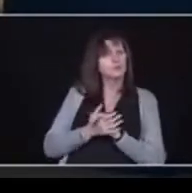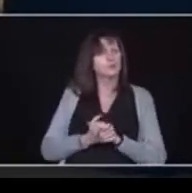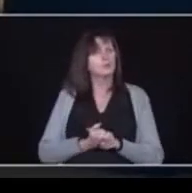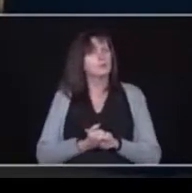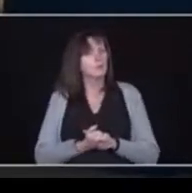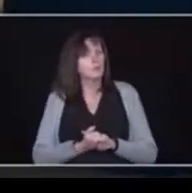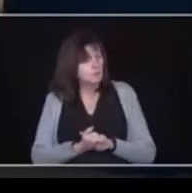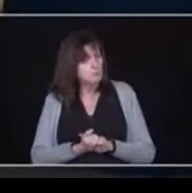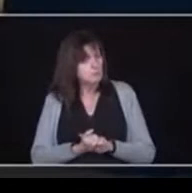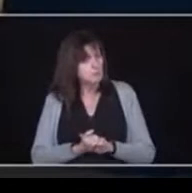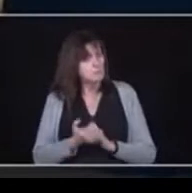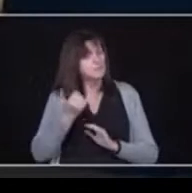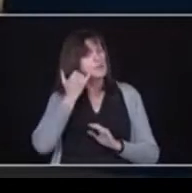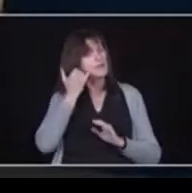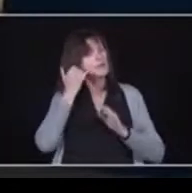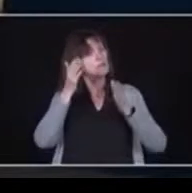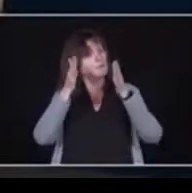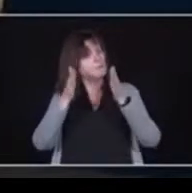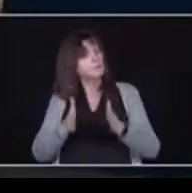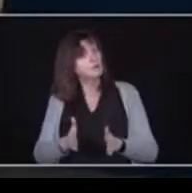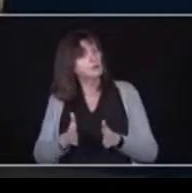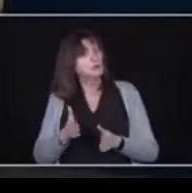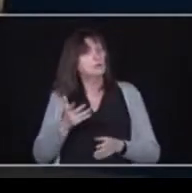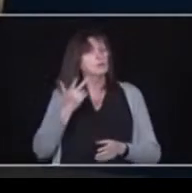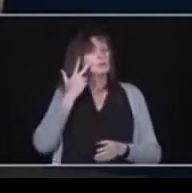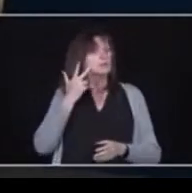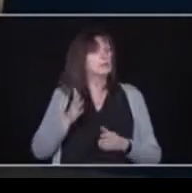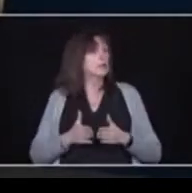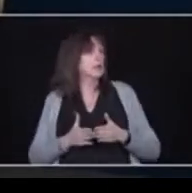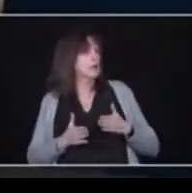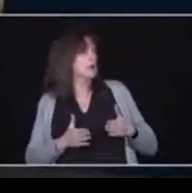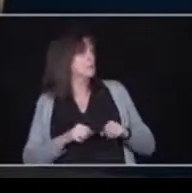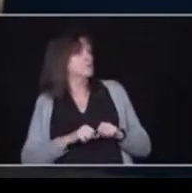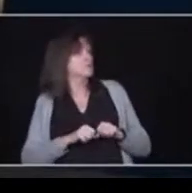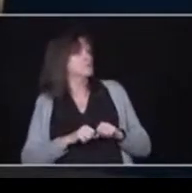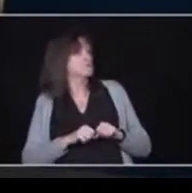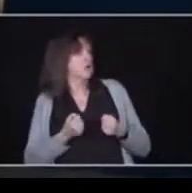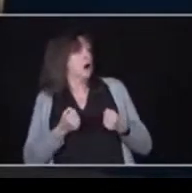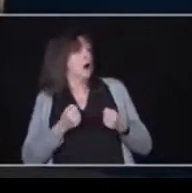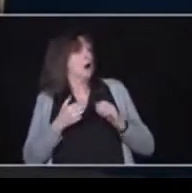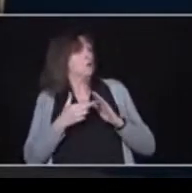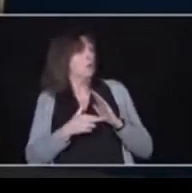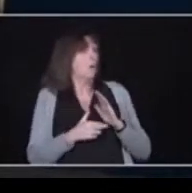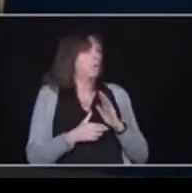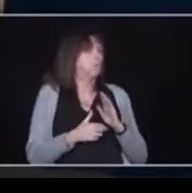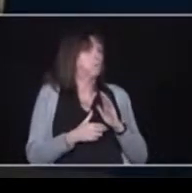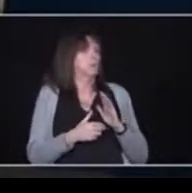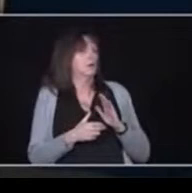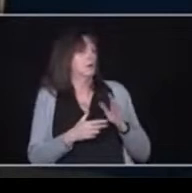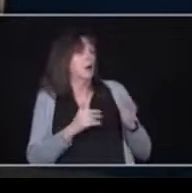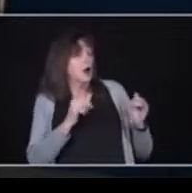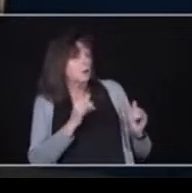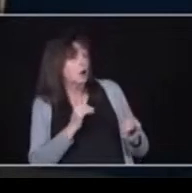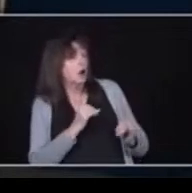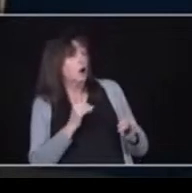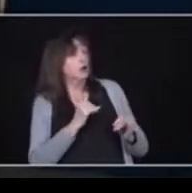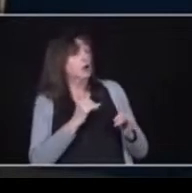forward to framing it. Because this is regulations. This needs to be remembered. And having a party in their yard, that sort of